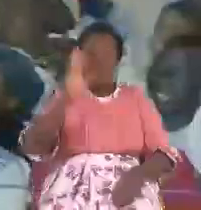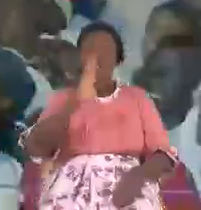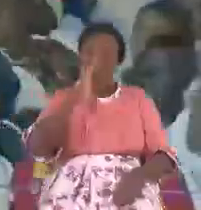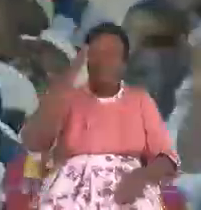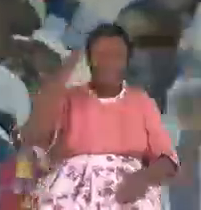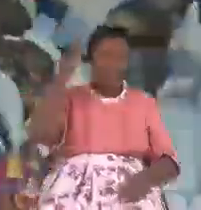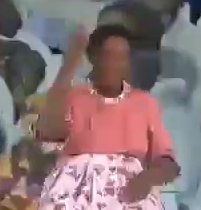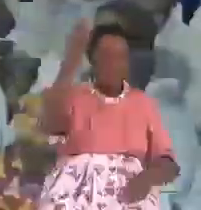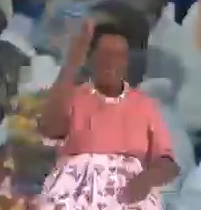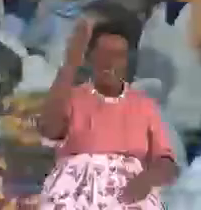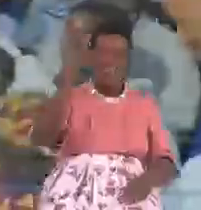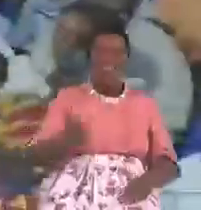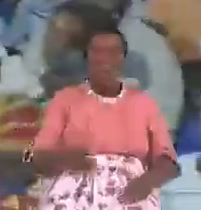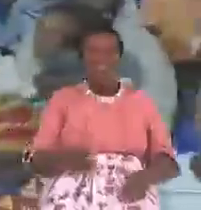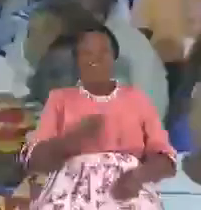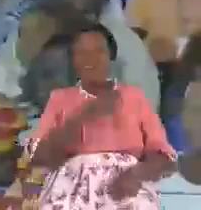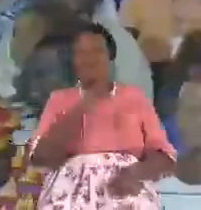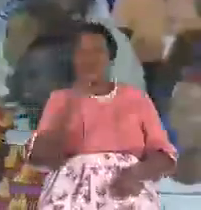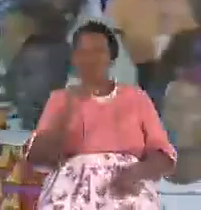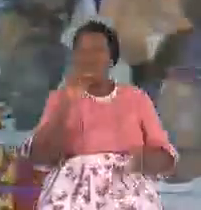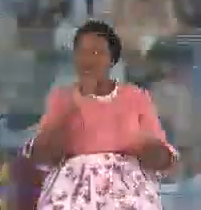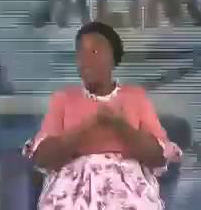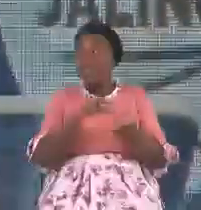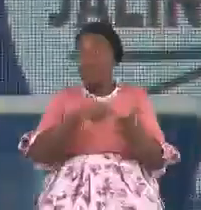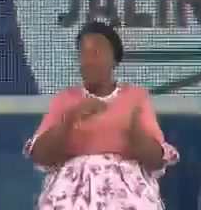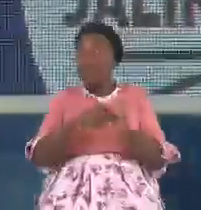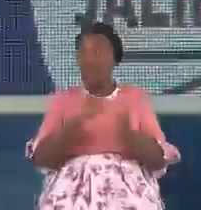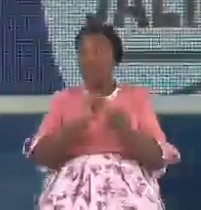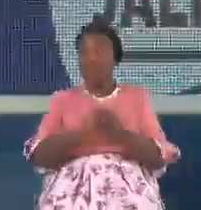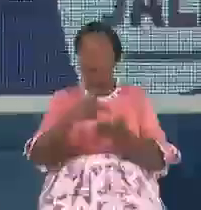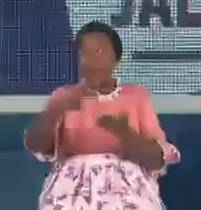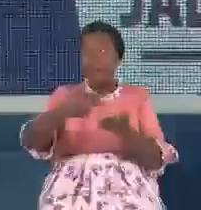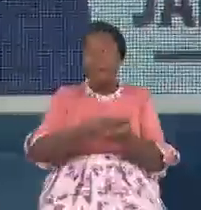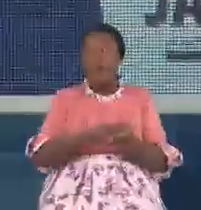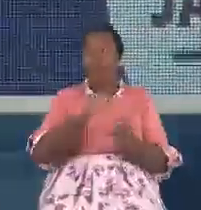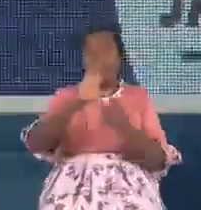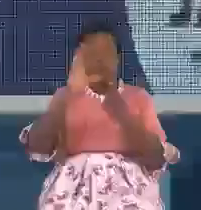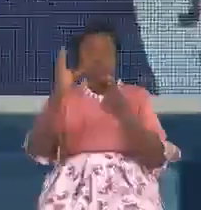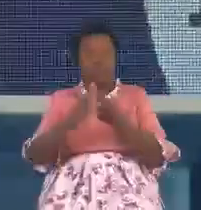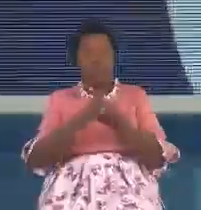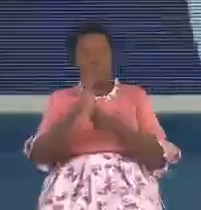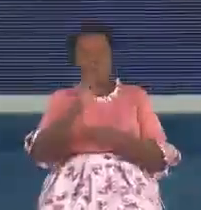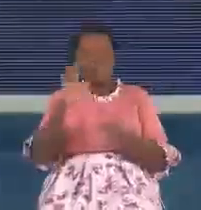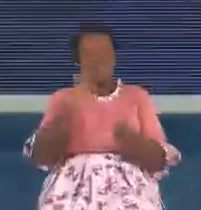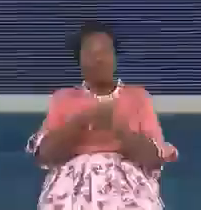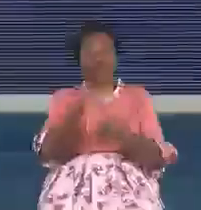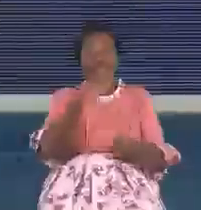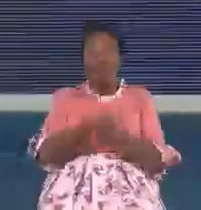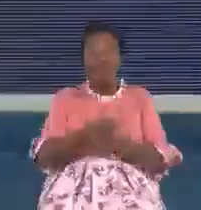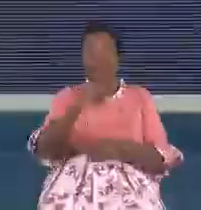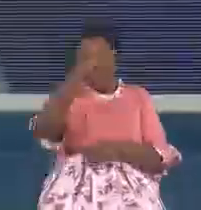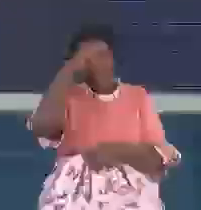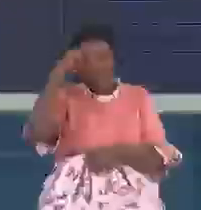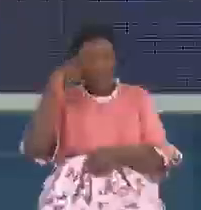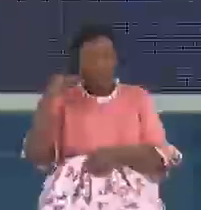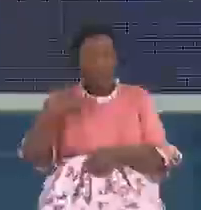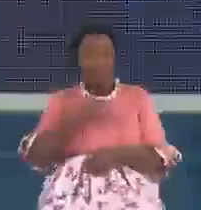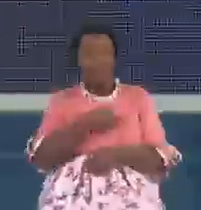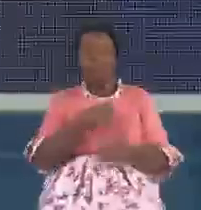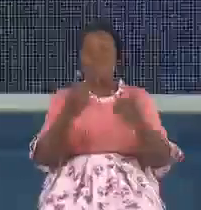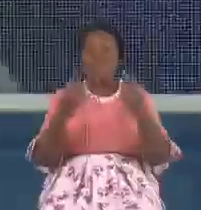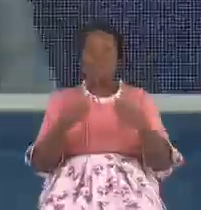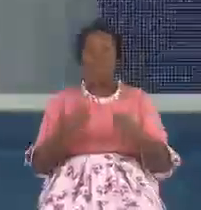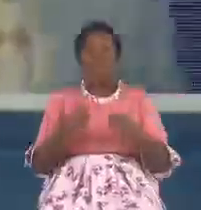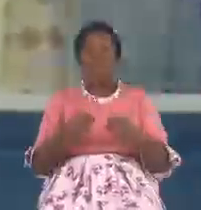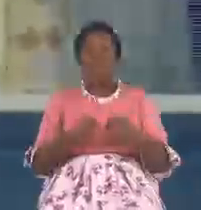and so that means the precondition is fulfilled because we come how